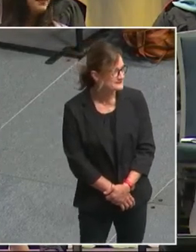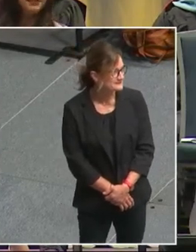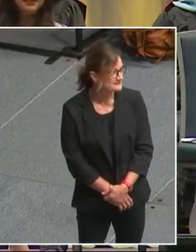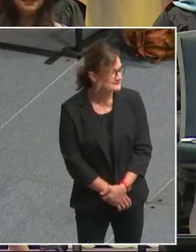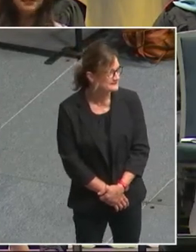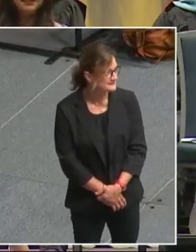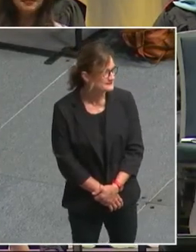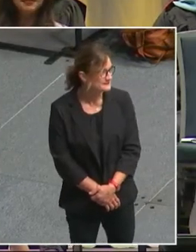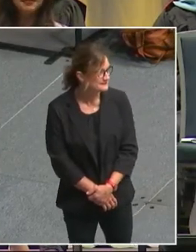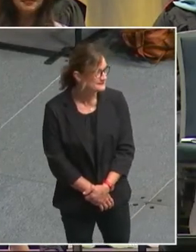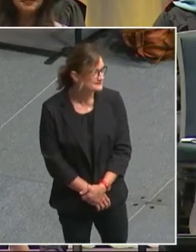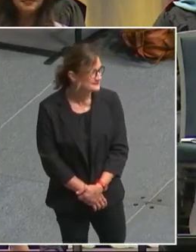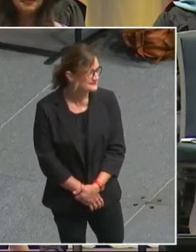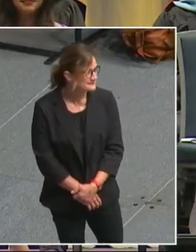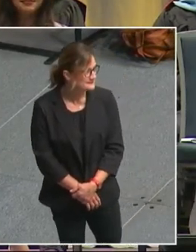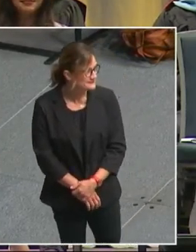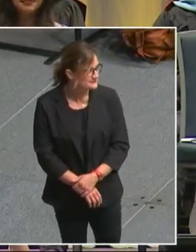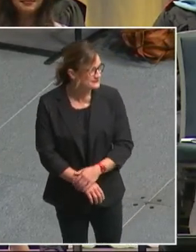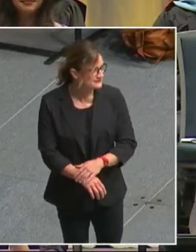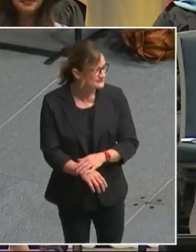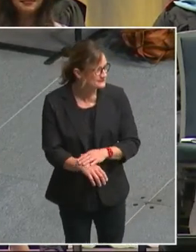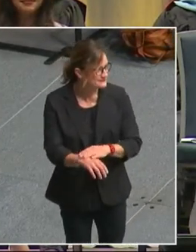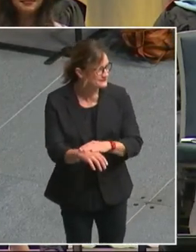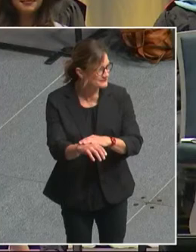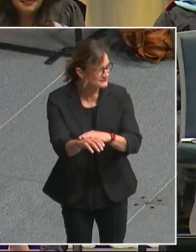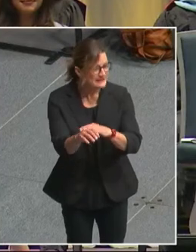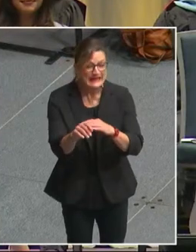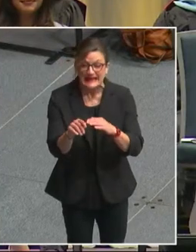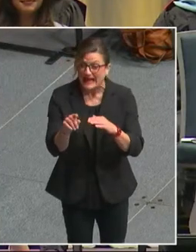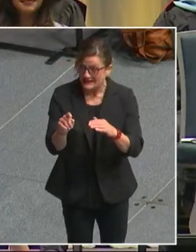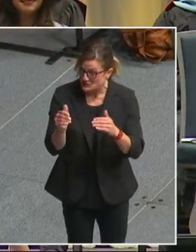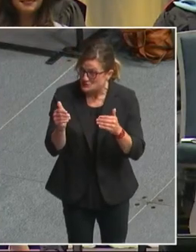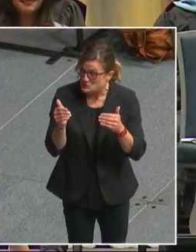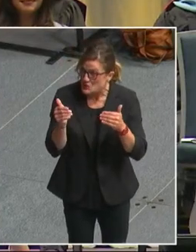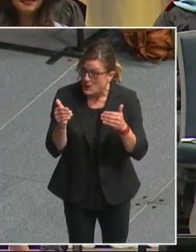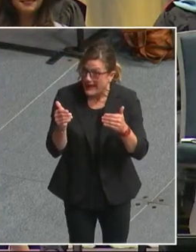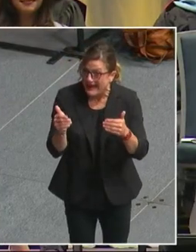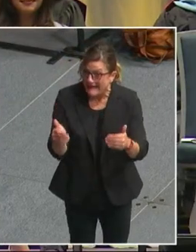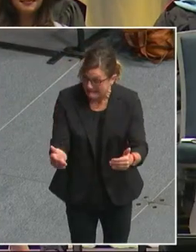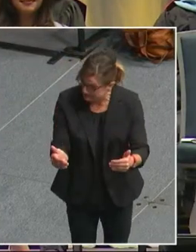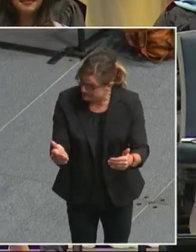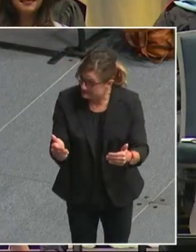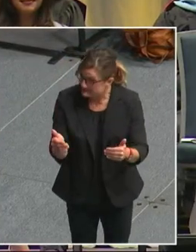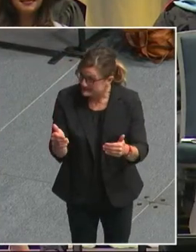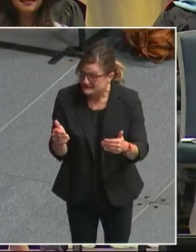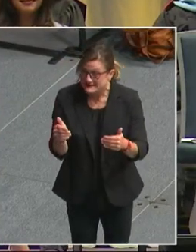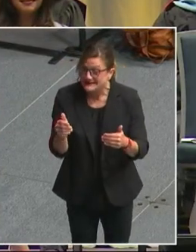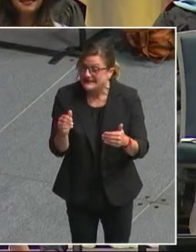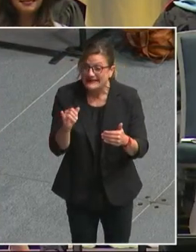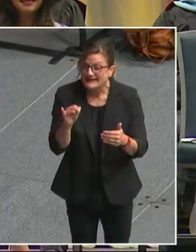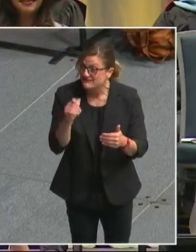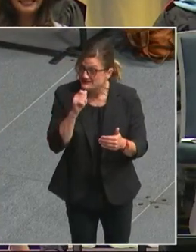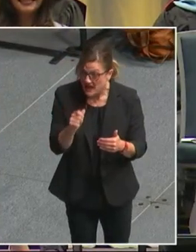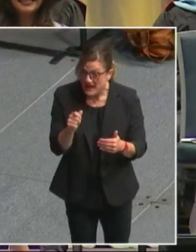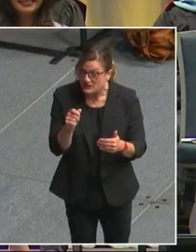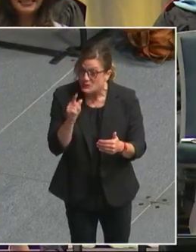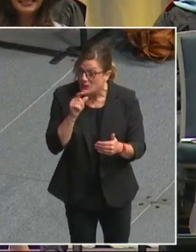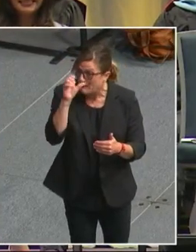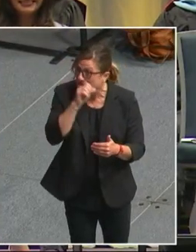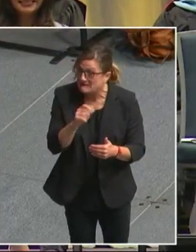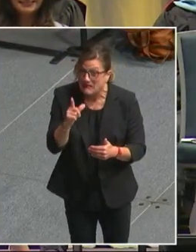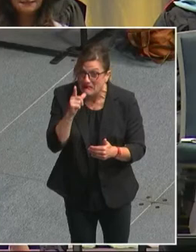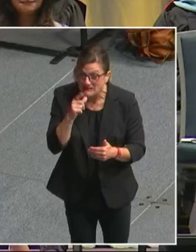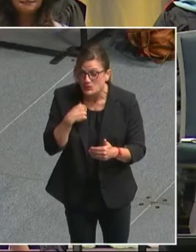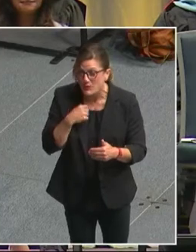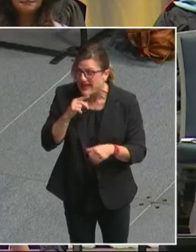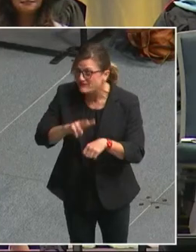Well, I'm not getting the signal, but if I don't make us move forward, you will miss the lunch that I'm sure all of you have planned. And we do have a